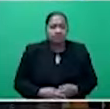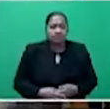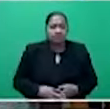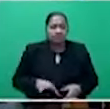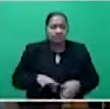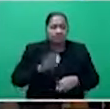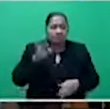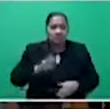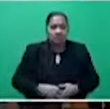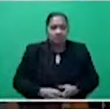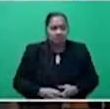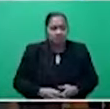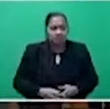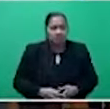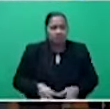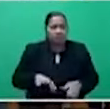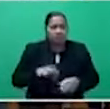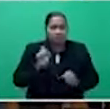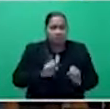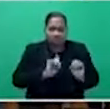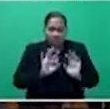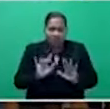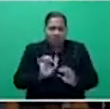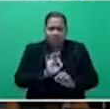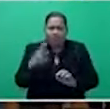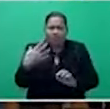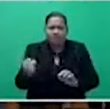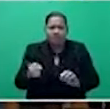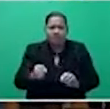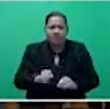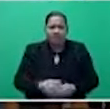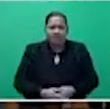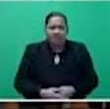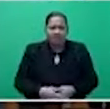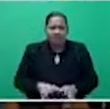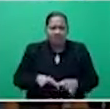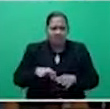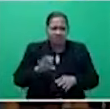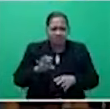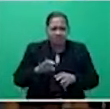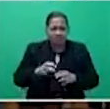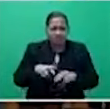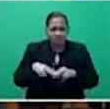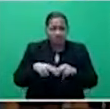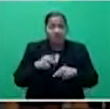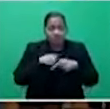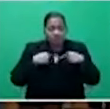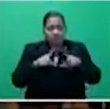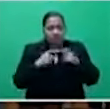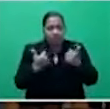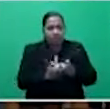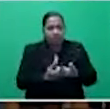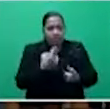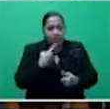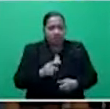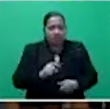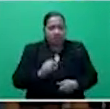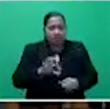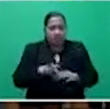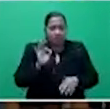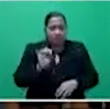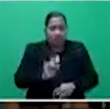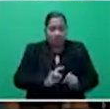call compulsory voting in Fiji. And we agree with everybody that says the voter turnout was low in 2018 compared